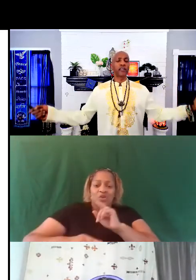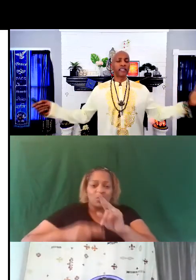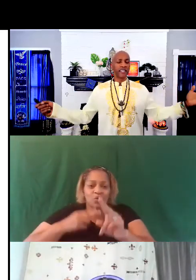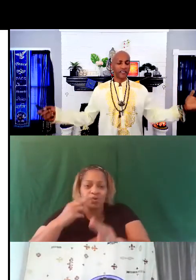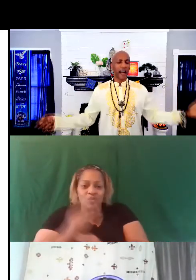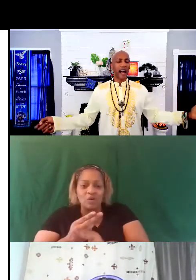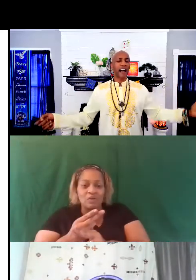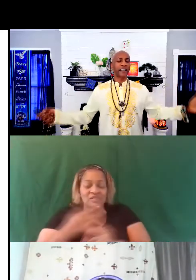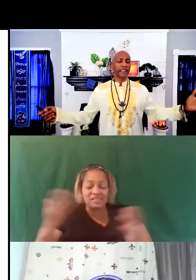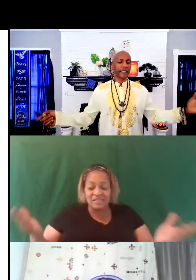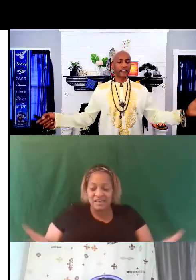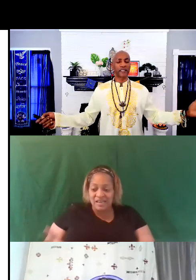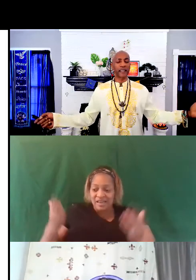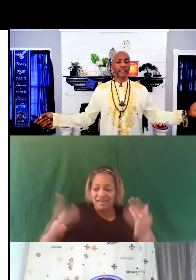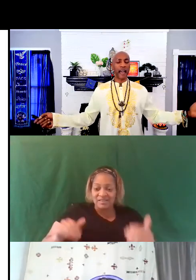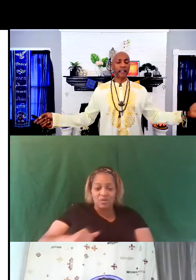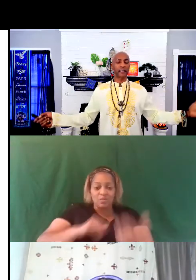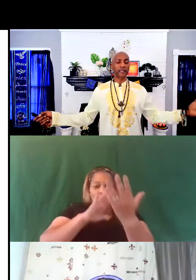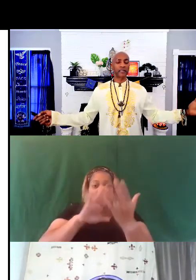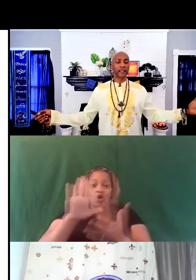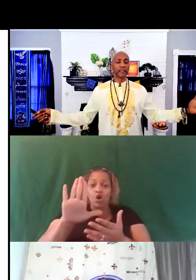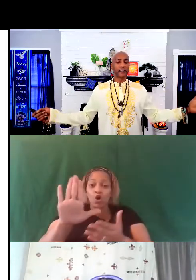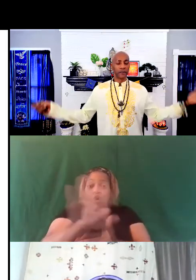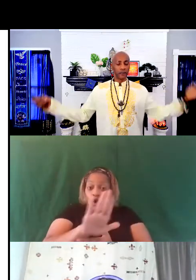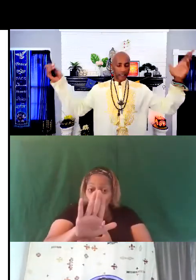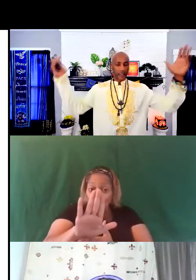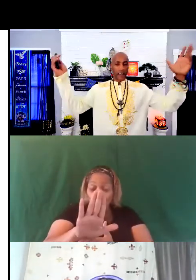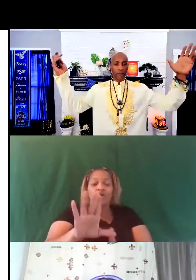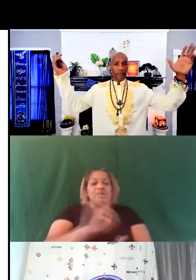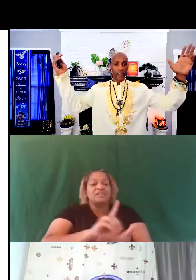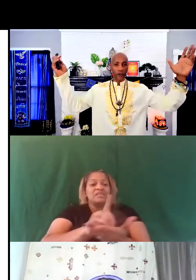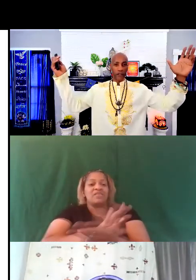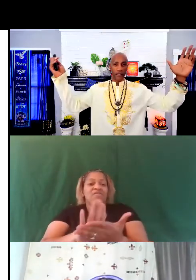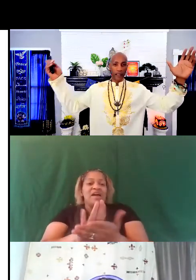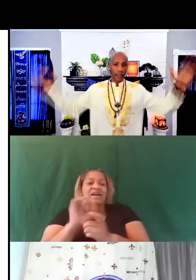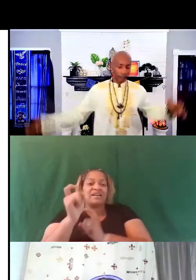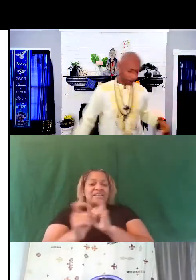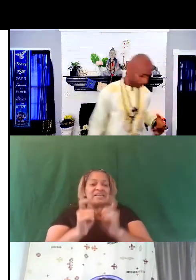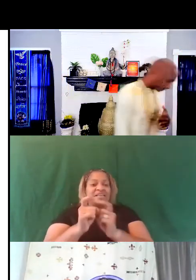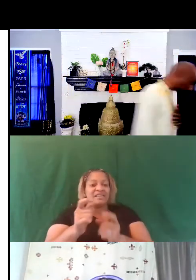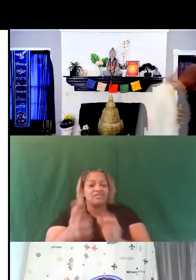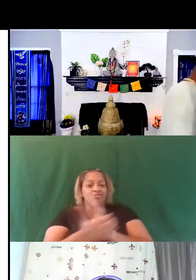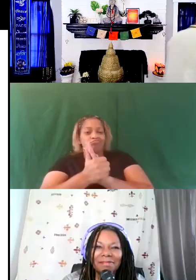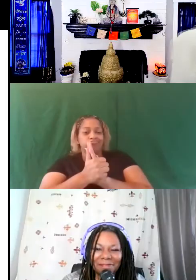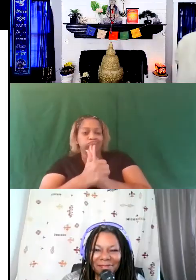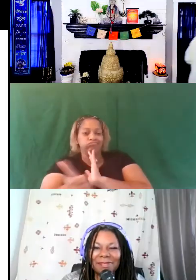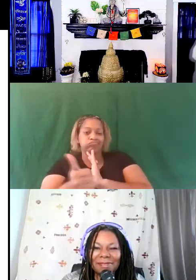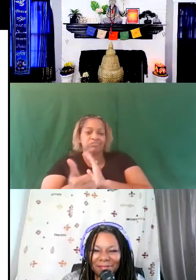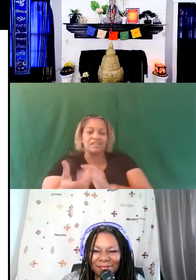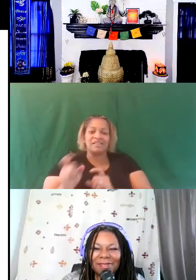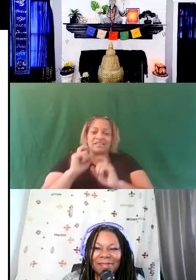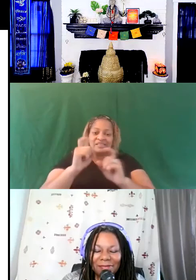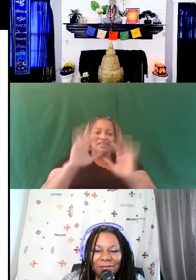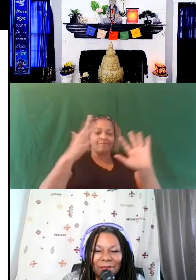her divine gifts and talents. Let's give it up. Thank you, Deletta.